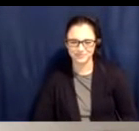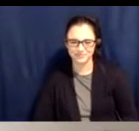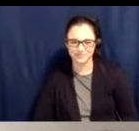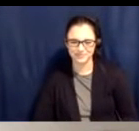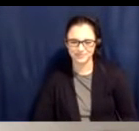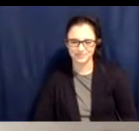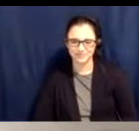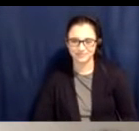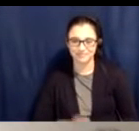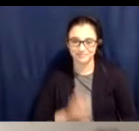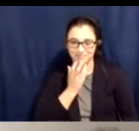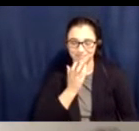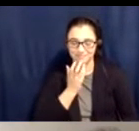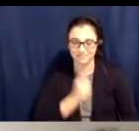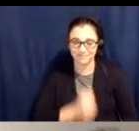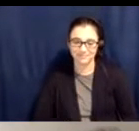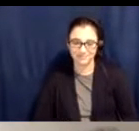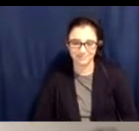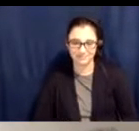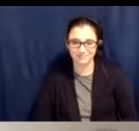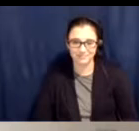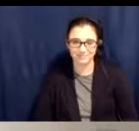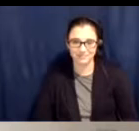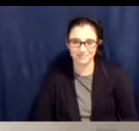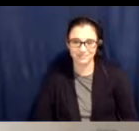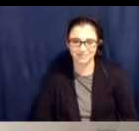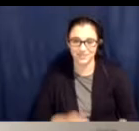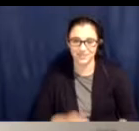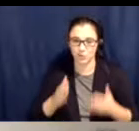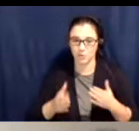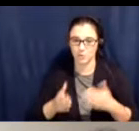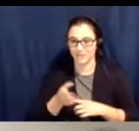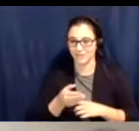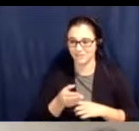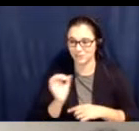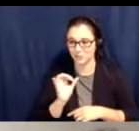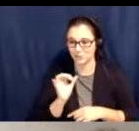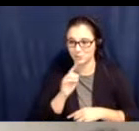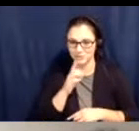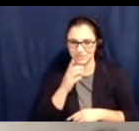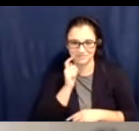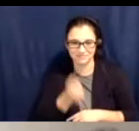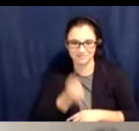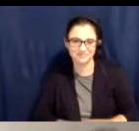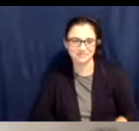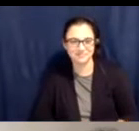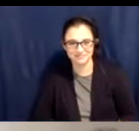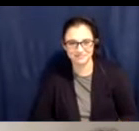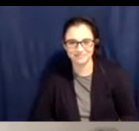Wow. Even a robotic fish, I mean, Mm. it's really kind of neat.